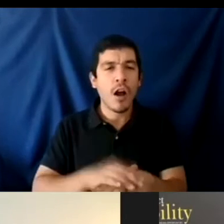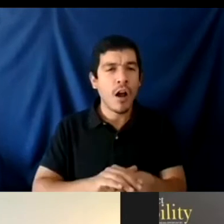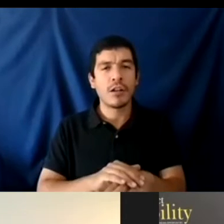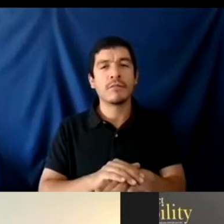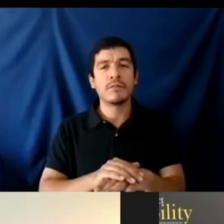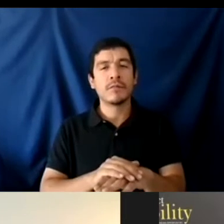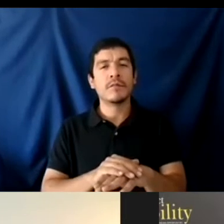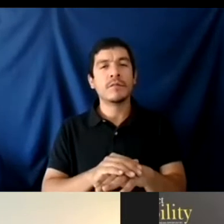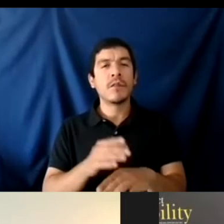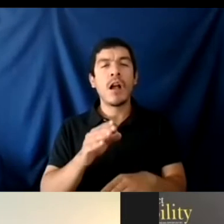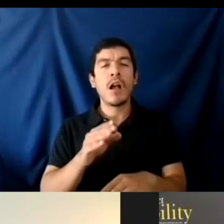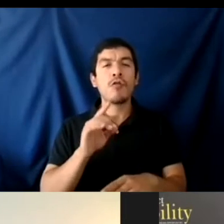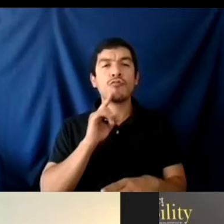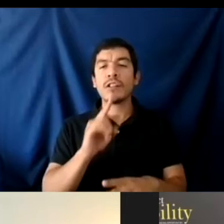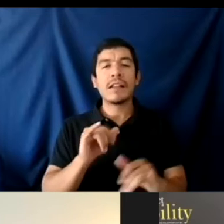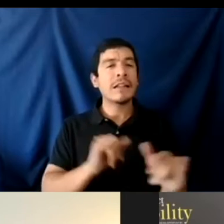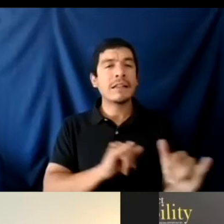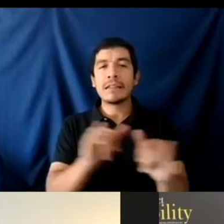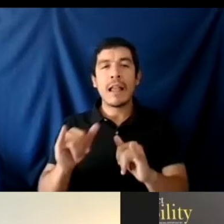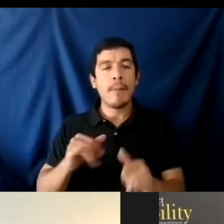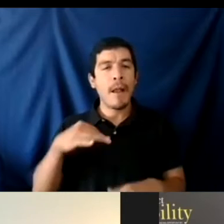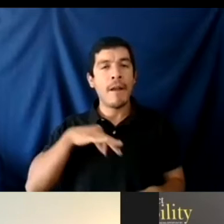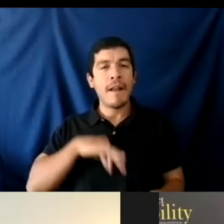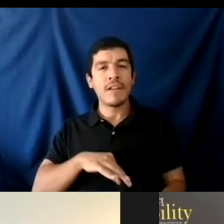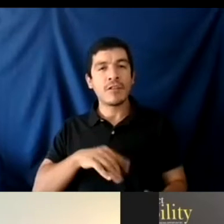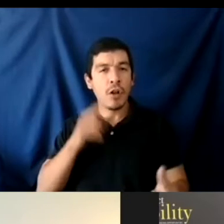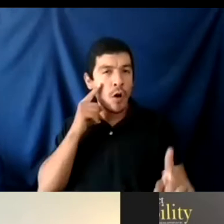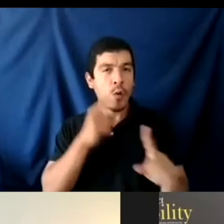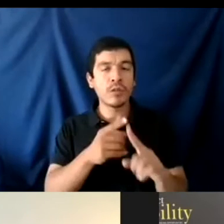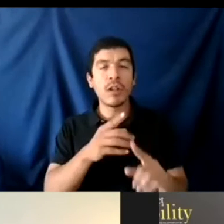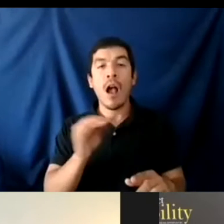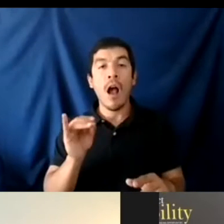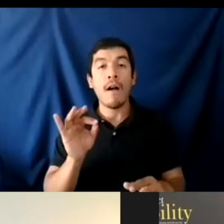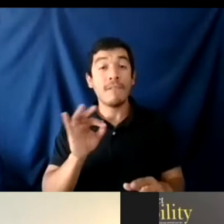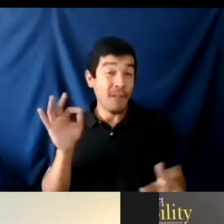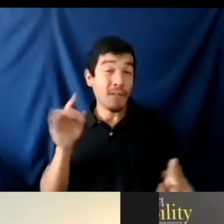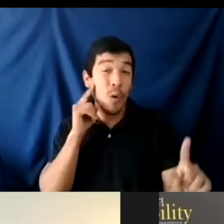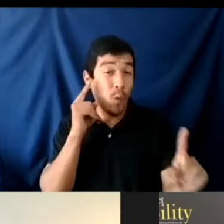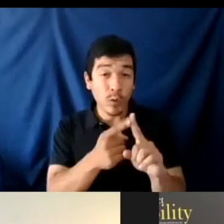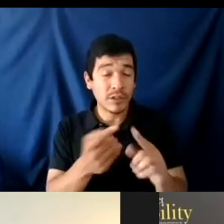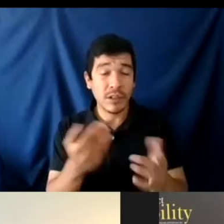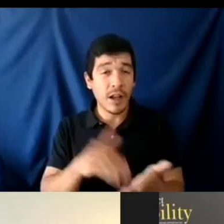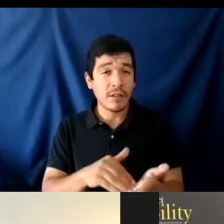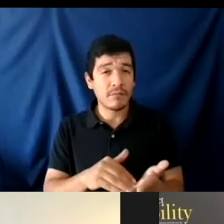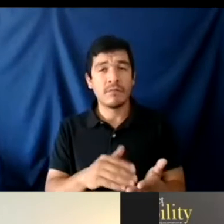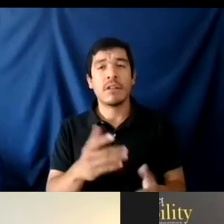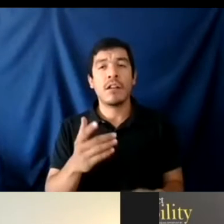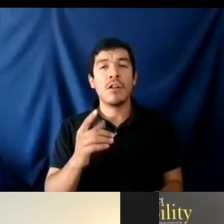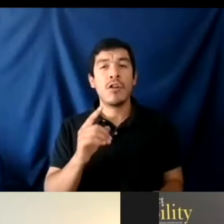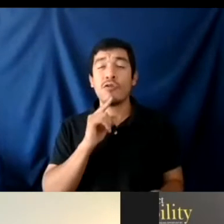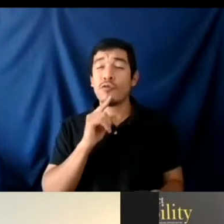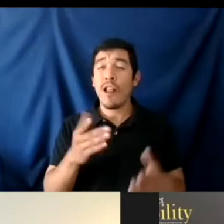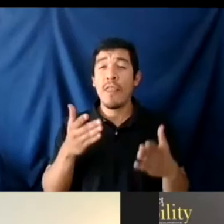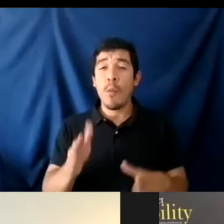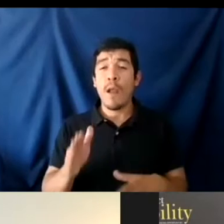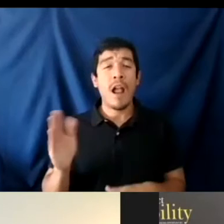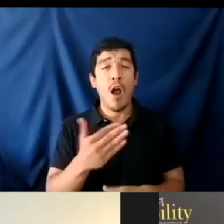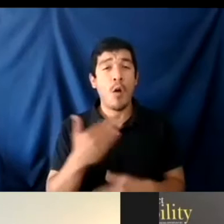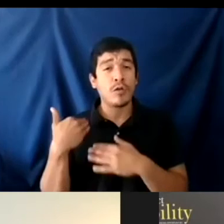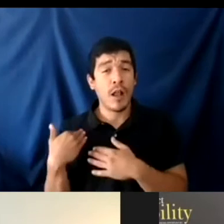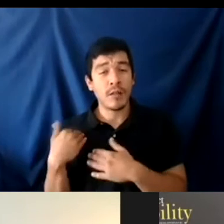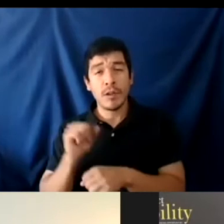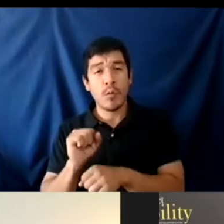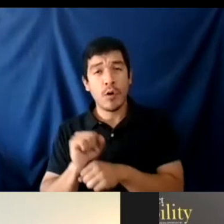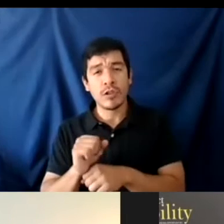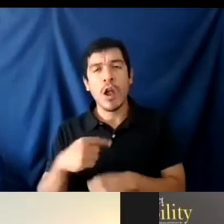on mutually beneficial implementation of goals. And so the way that the accountability works is that